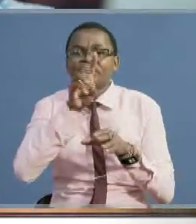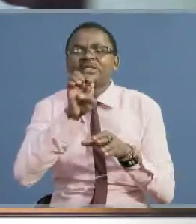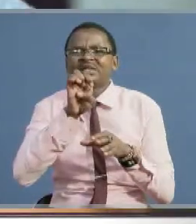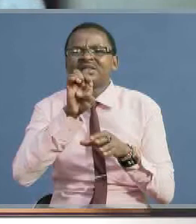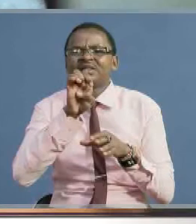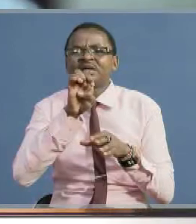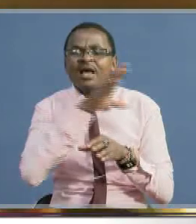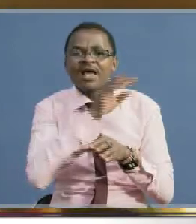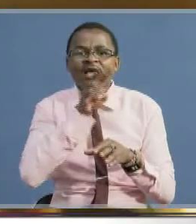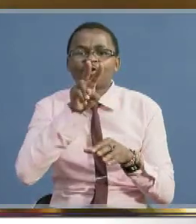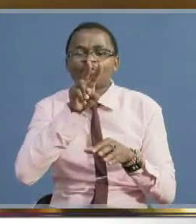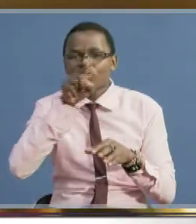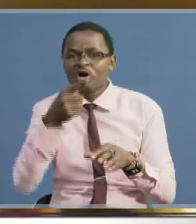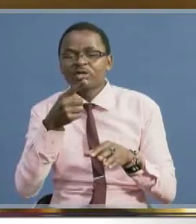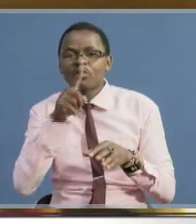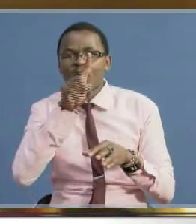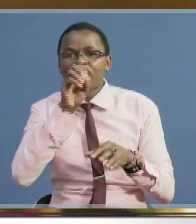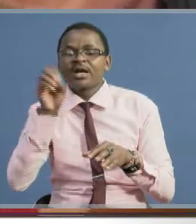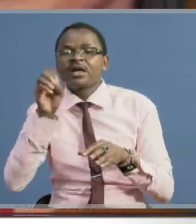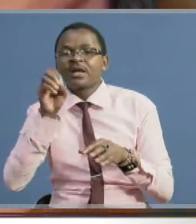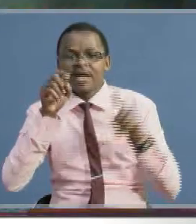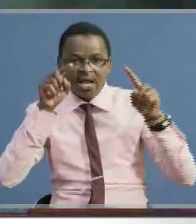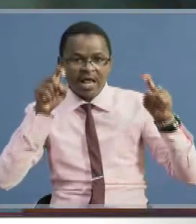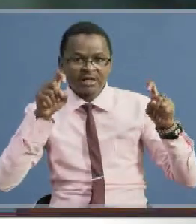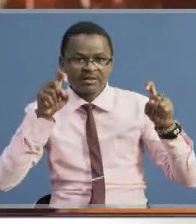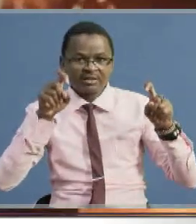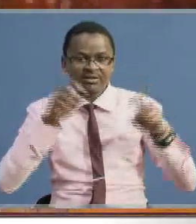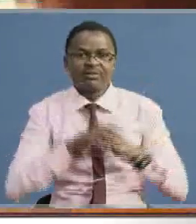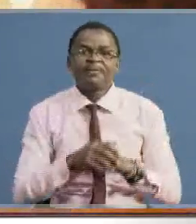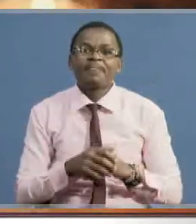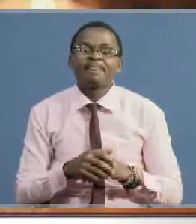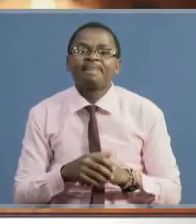DSLR and a $2,100 lens.